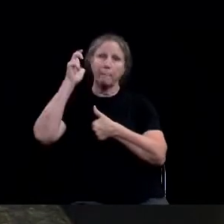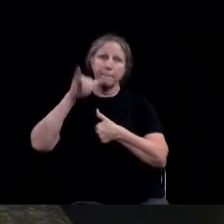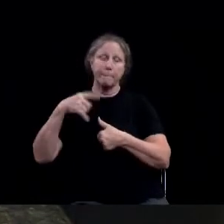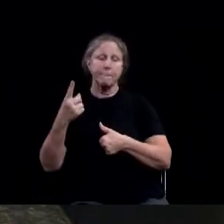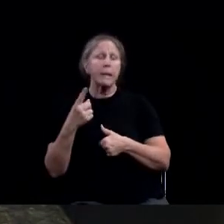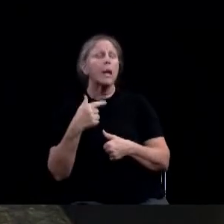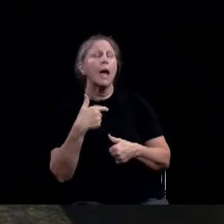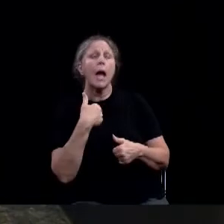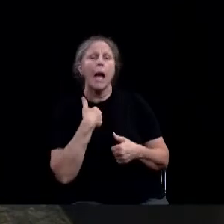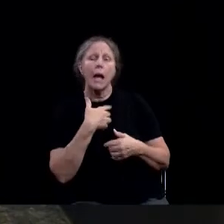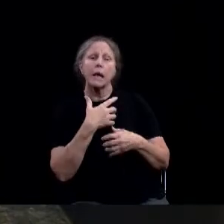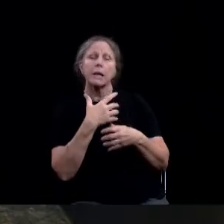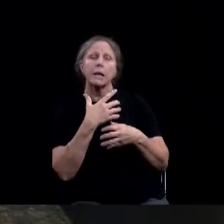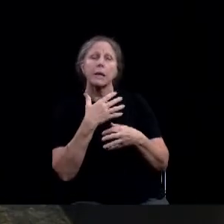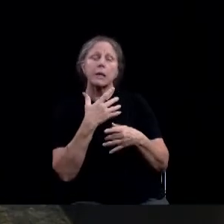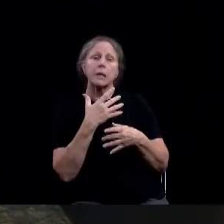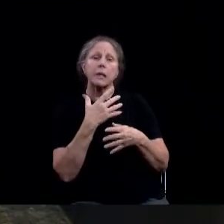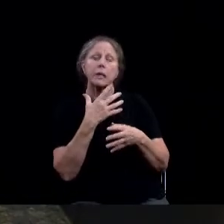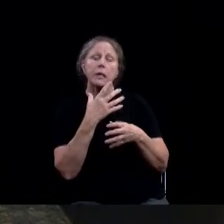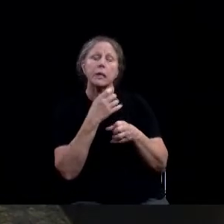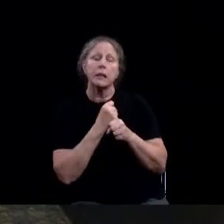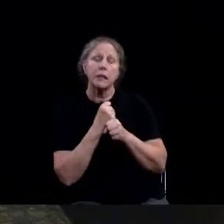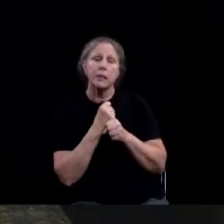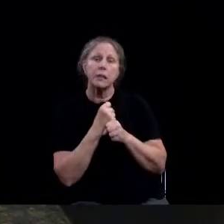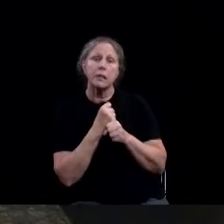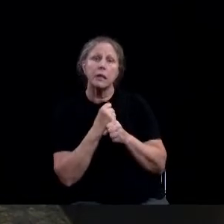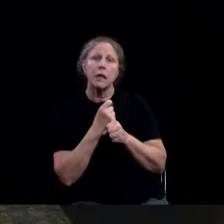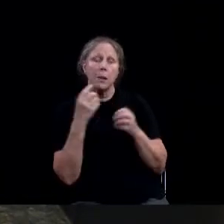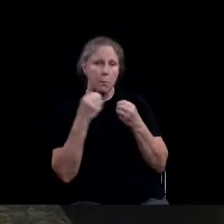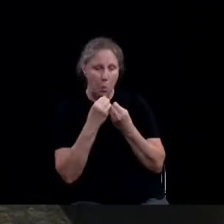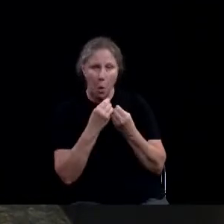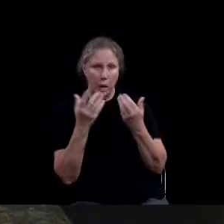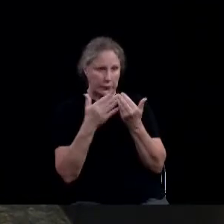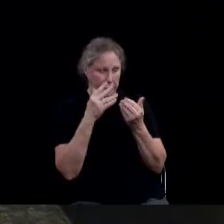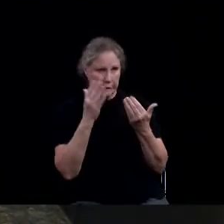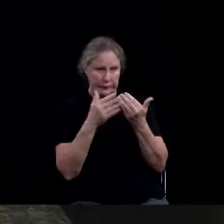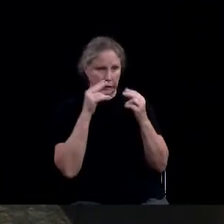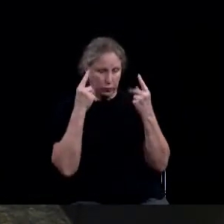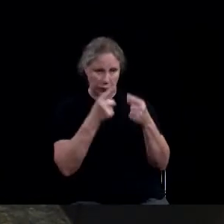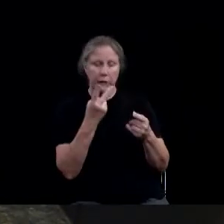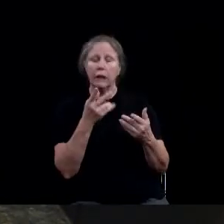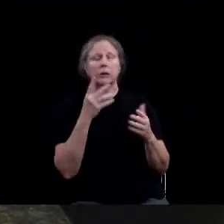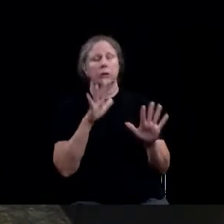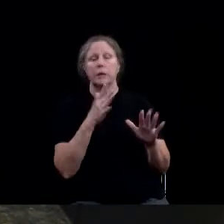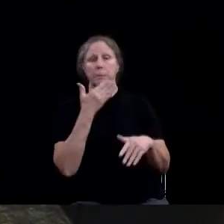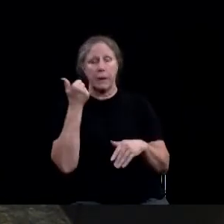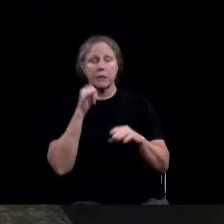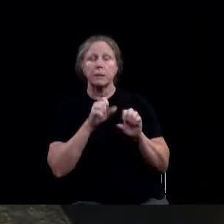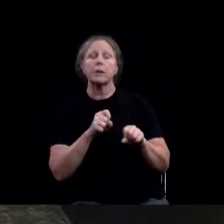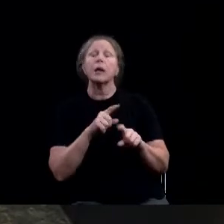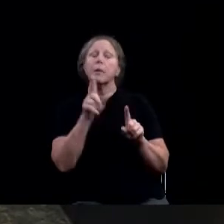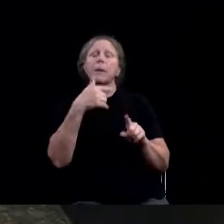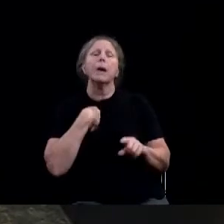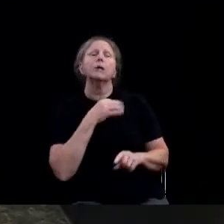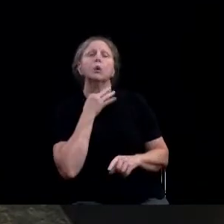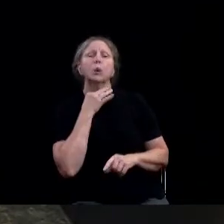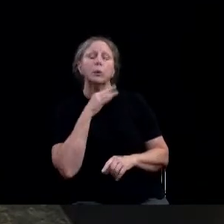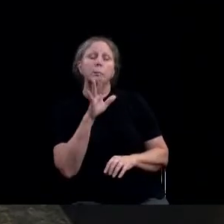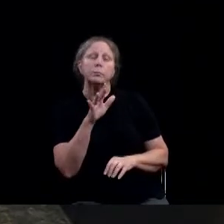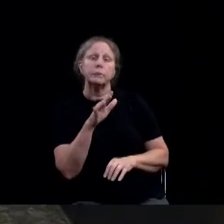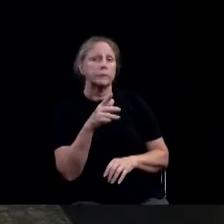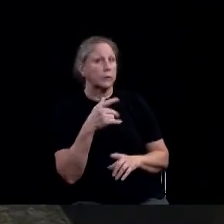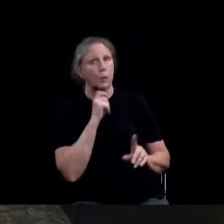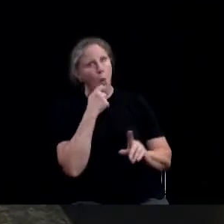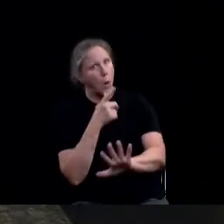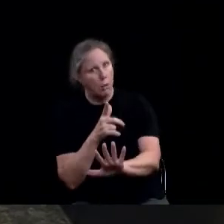it streamlined as efficient as possible. I had a question on, again, this is cool. Looking at all this, it's amazing. I like it's live